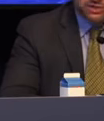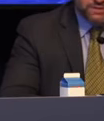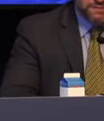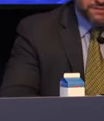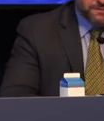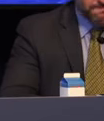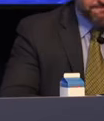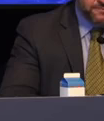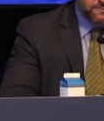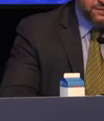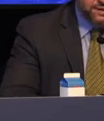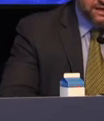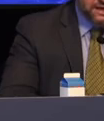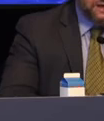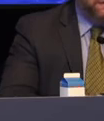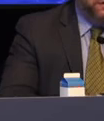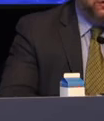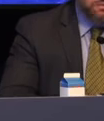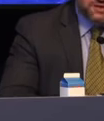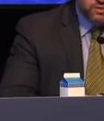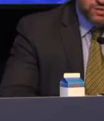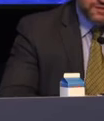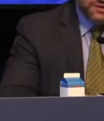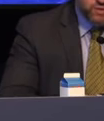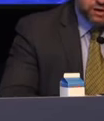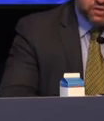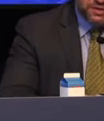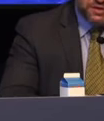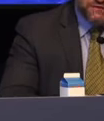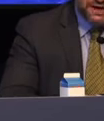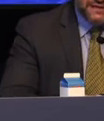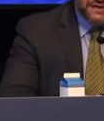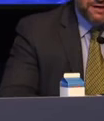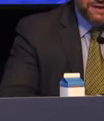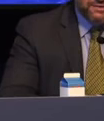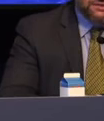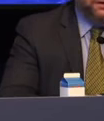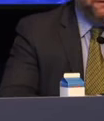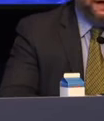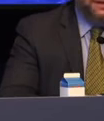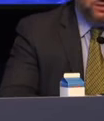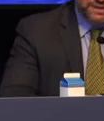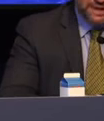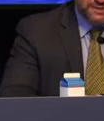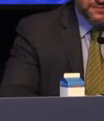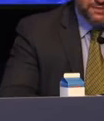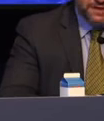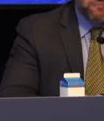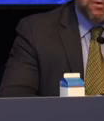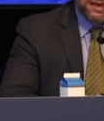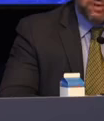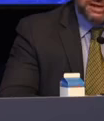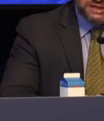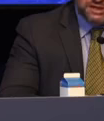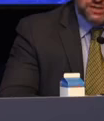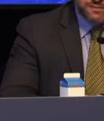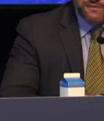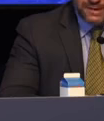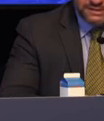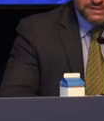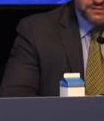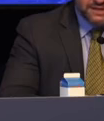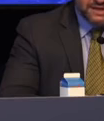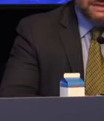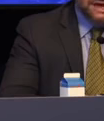70,000 additional people. The first group of these workers will be notified that they are able to certify this weekend, and the rollout will continue